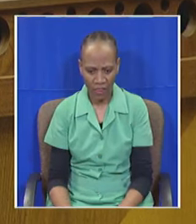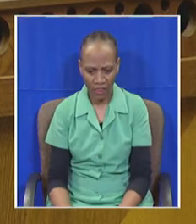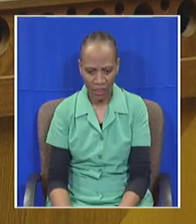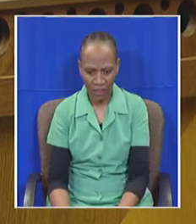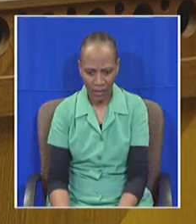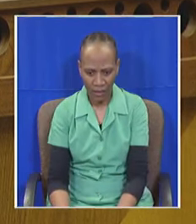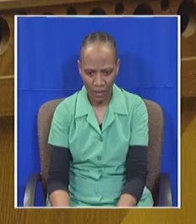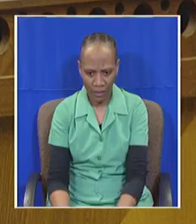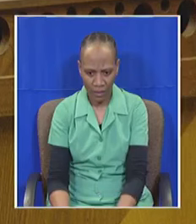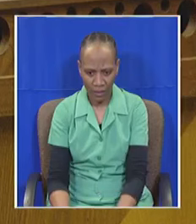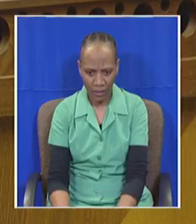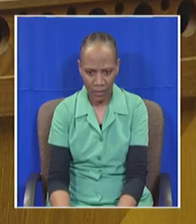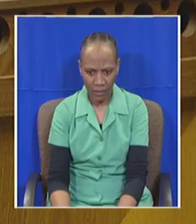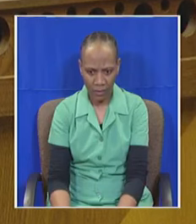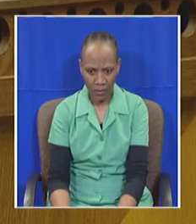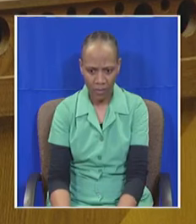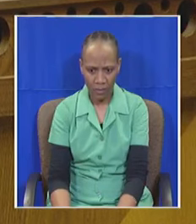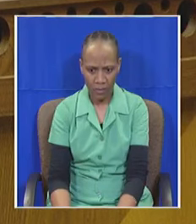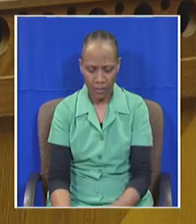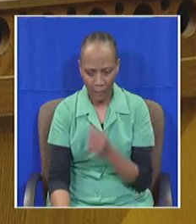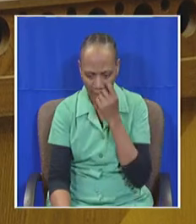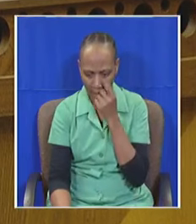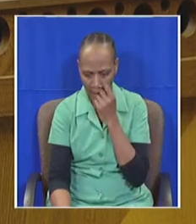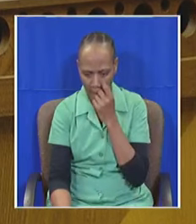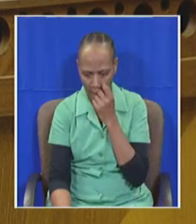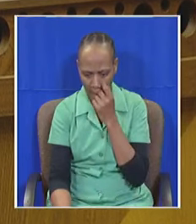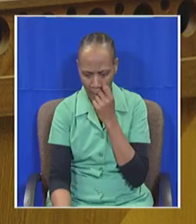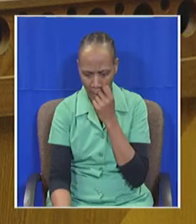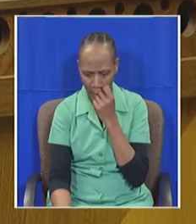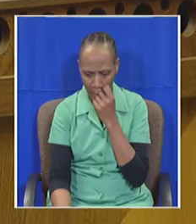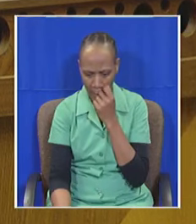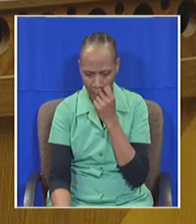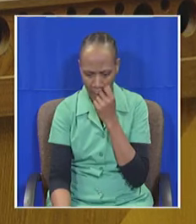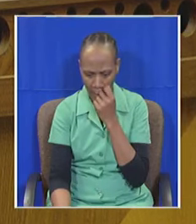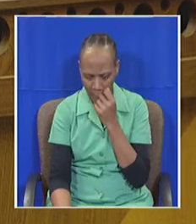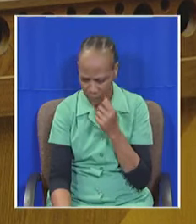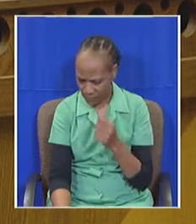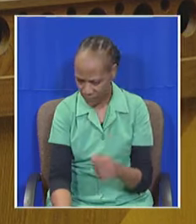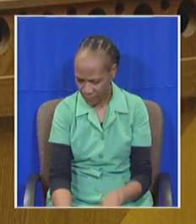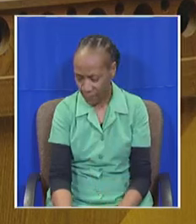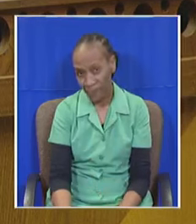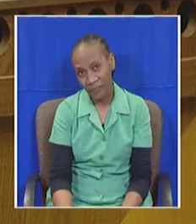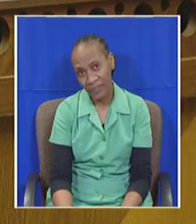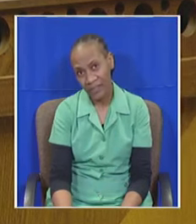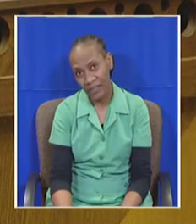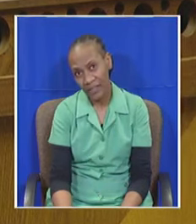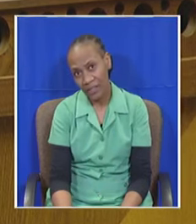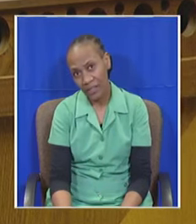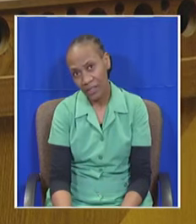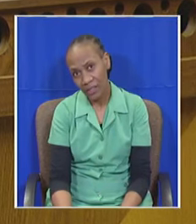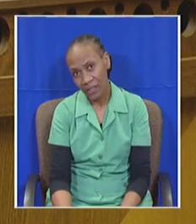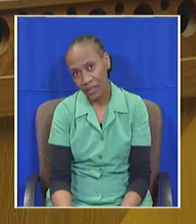exceeding 35,000 kilometers an hour. That's roughly 8 kilometers a second.